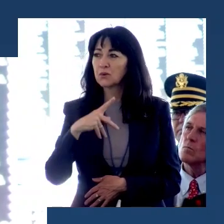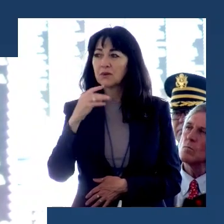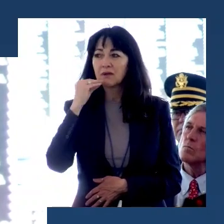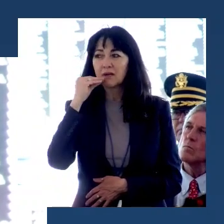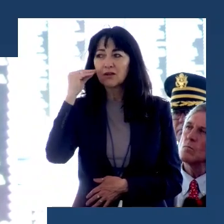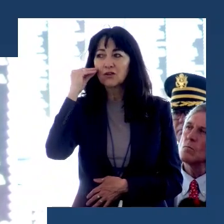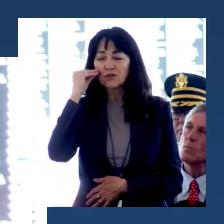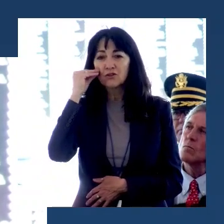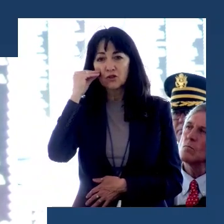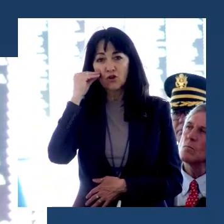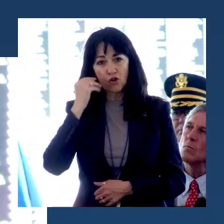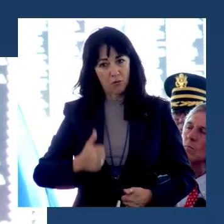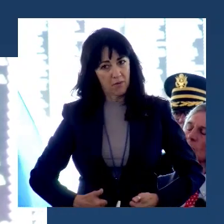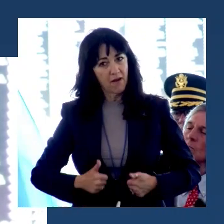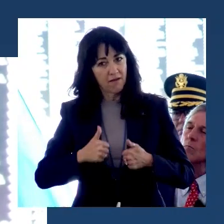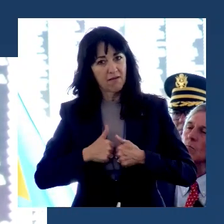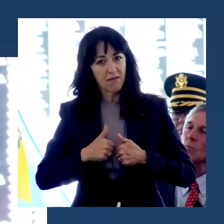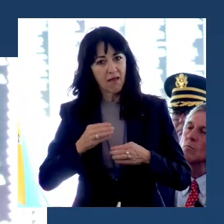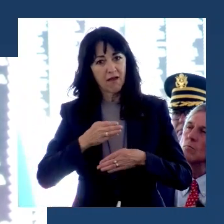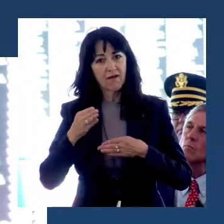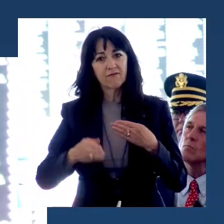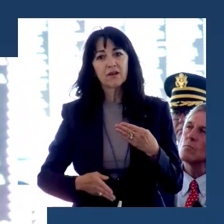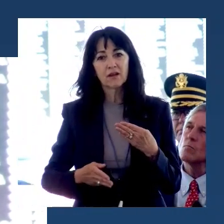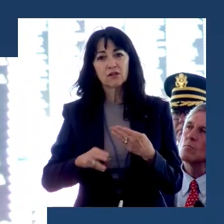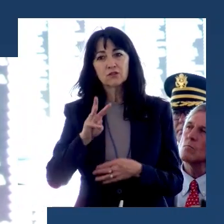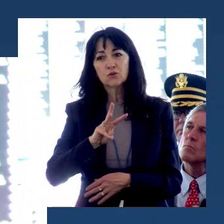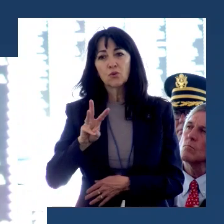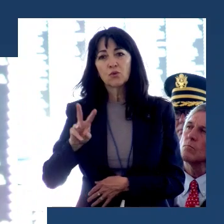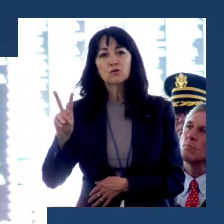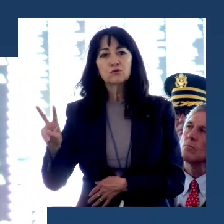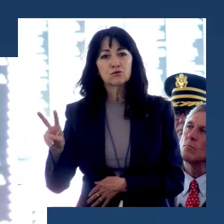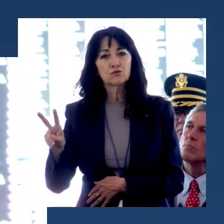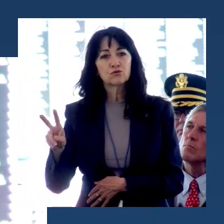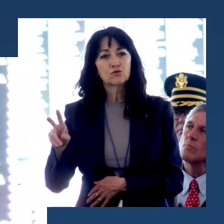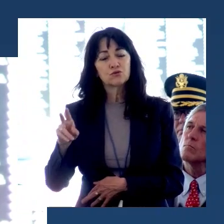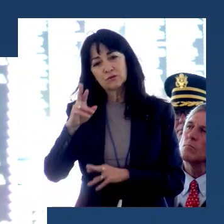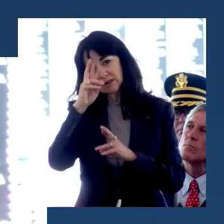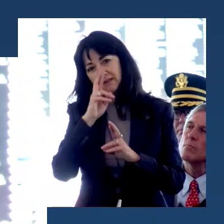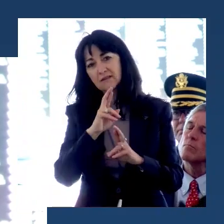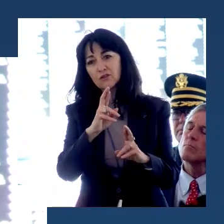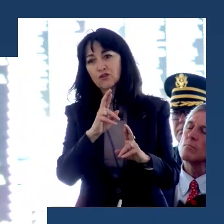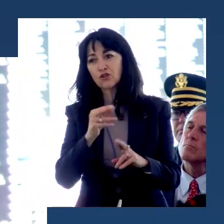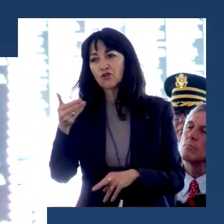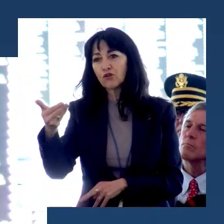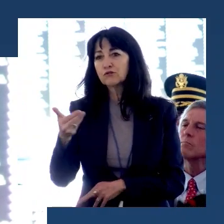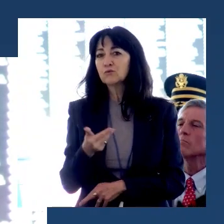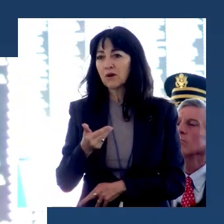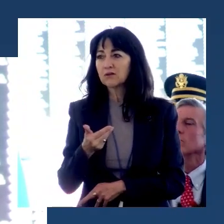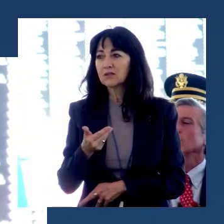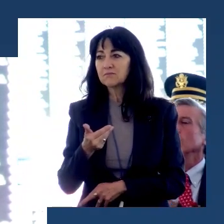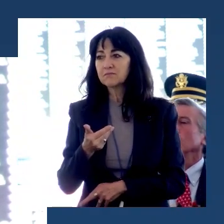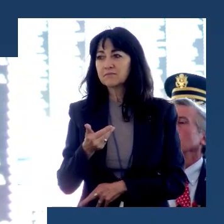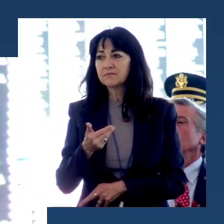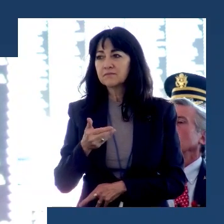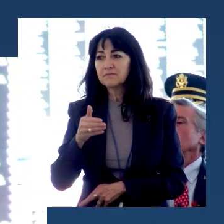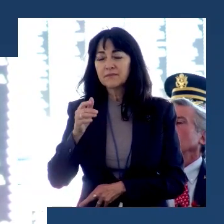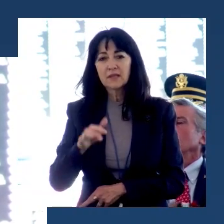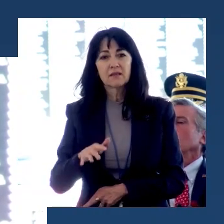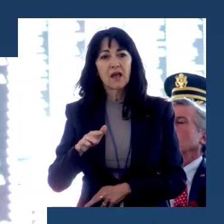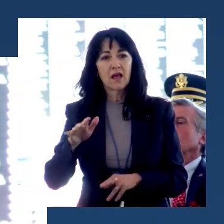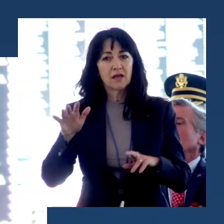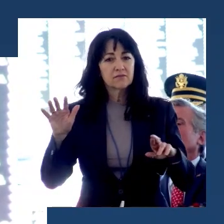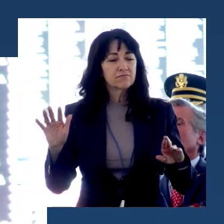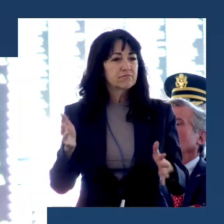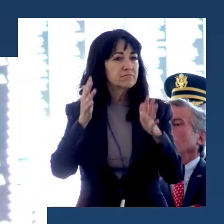home alive at the end of World War II, came home to a hero's welcome. Hero's welcome. It was just jubilation, as some